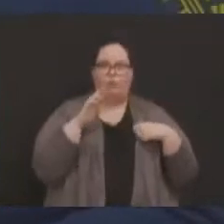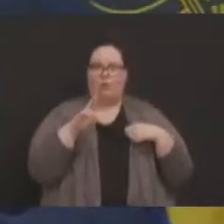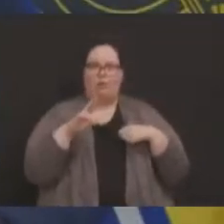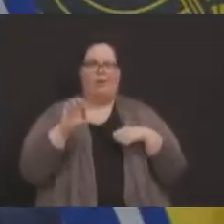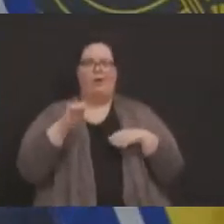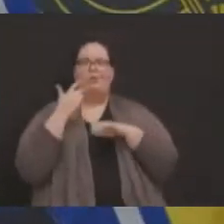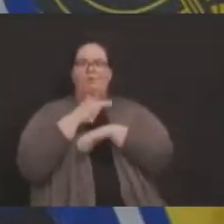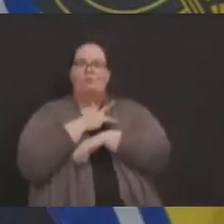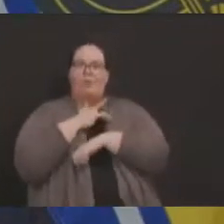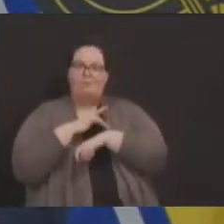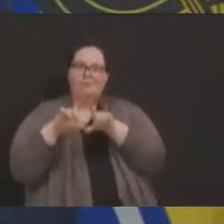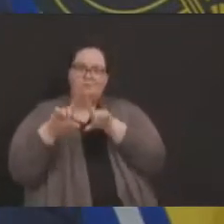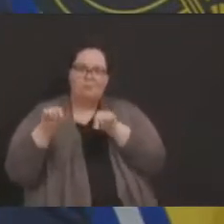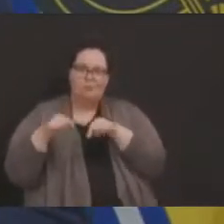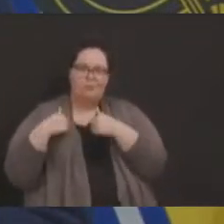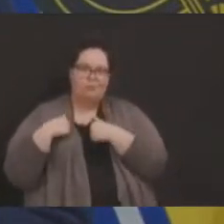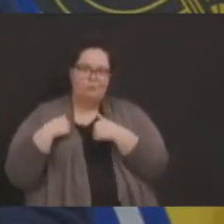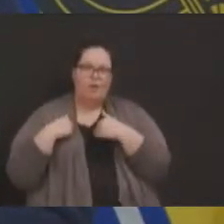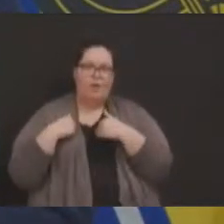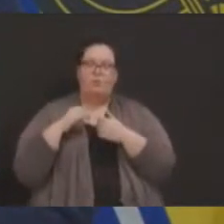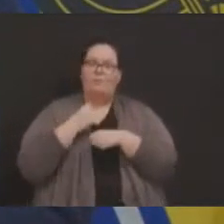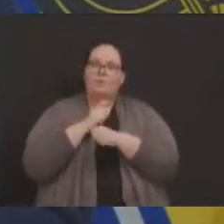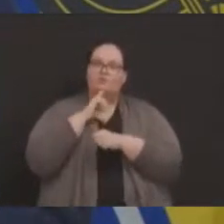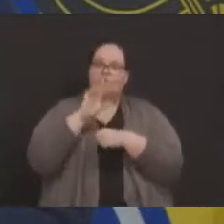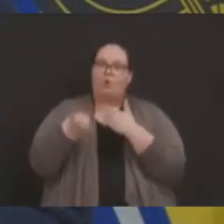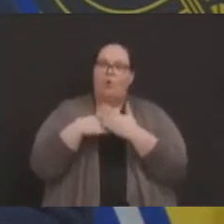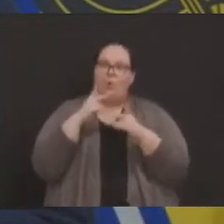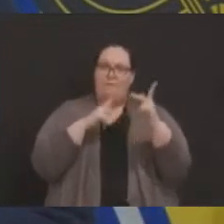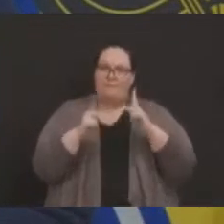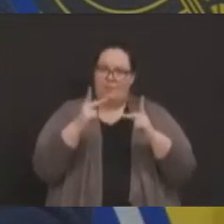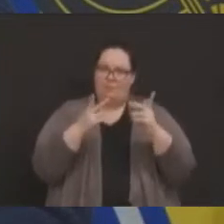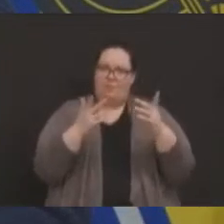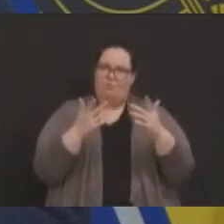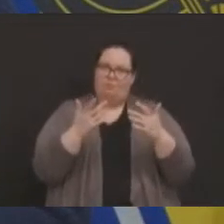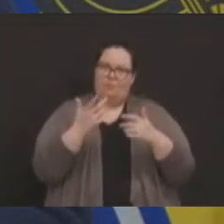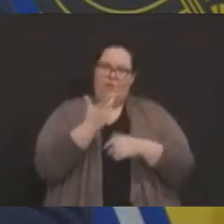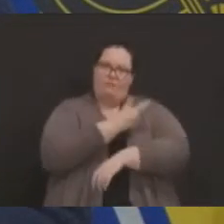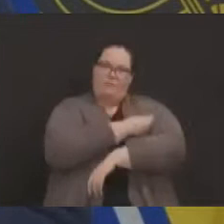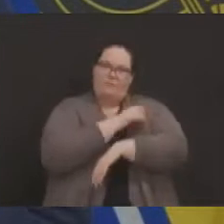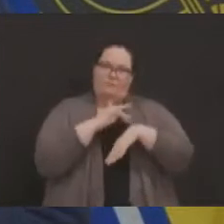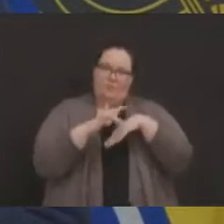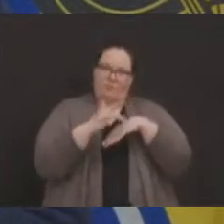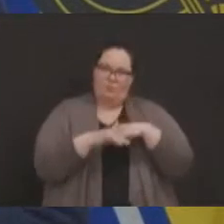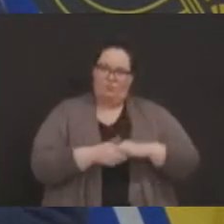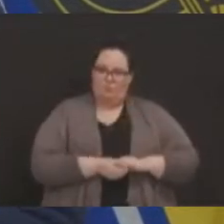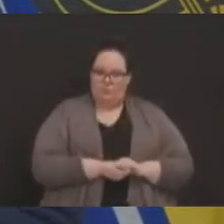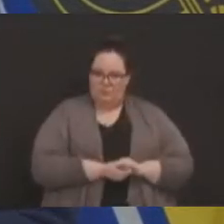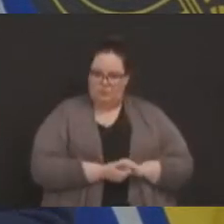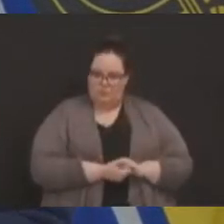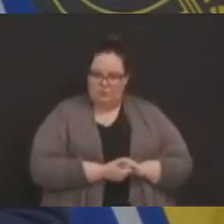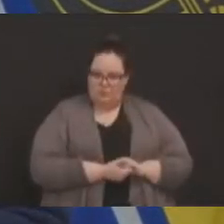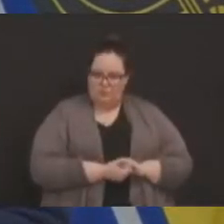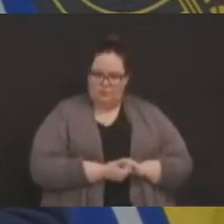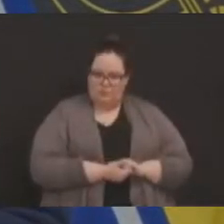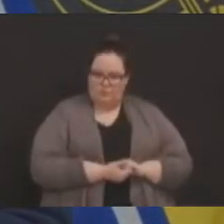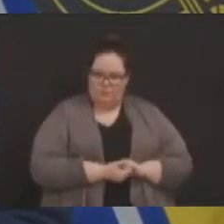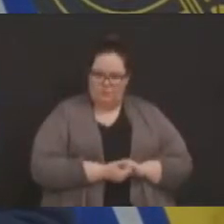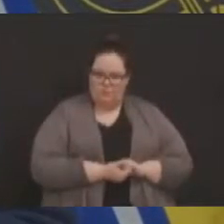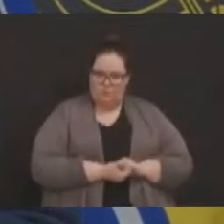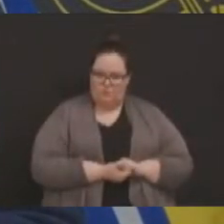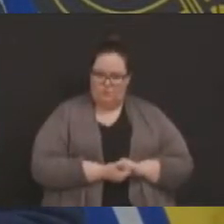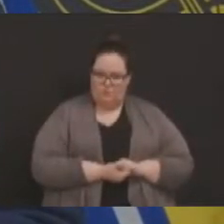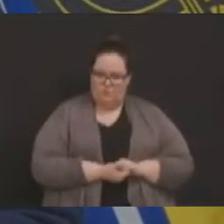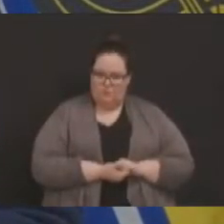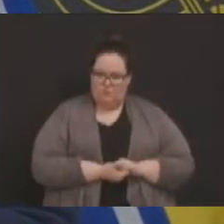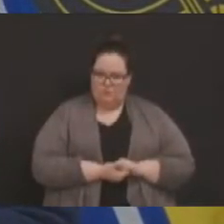who may be Canadian citizens from the get-go, right? Right. So we're going to have to confirm, one, that they're not vaccinated in another